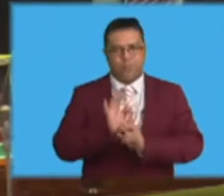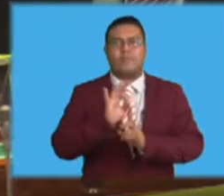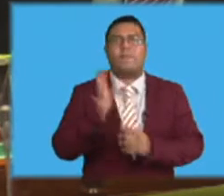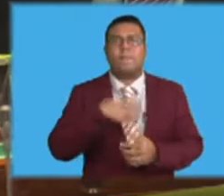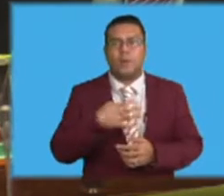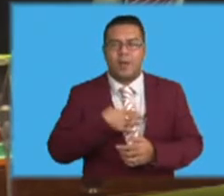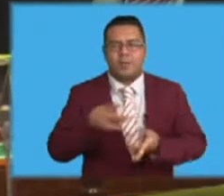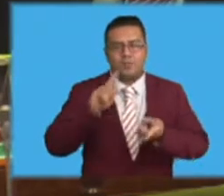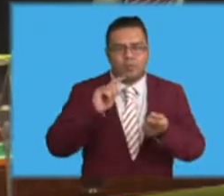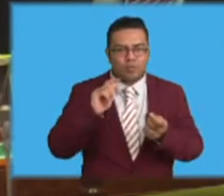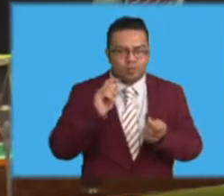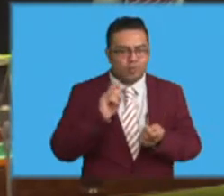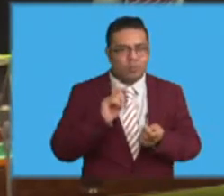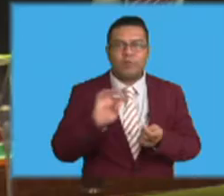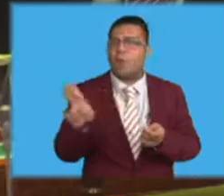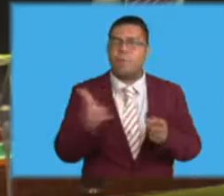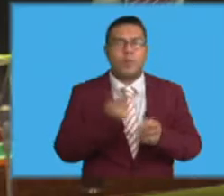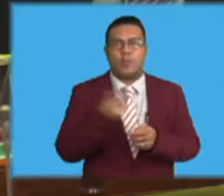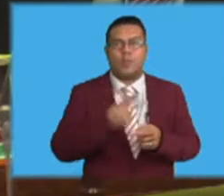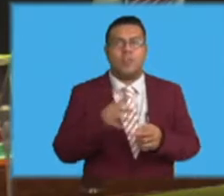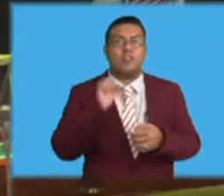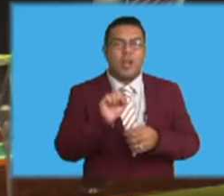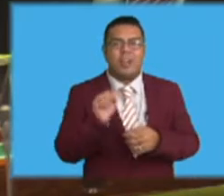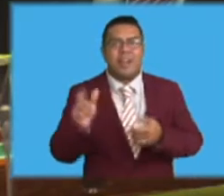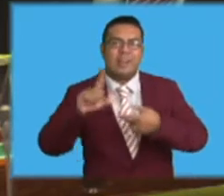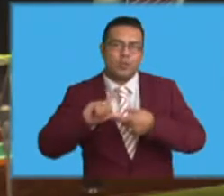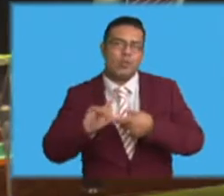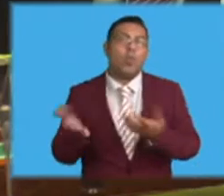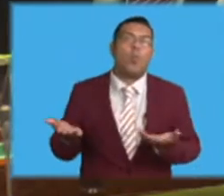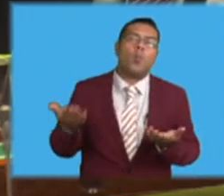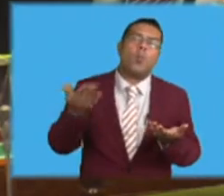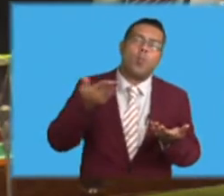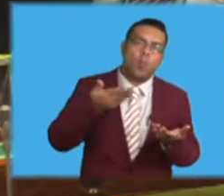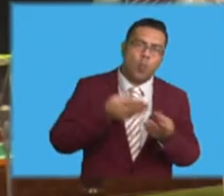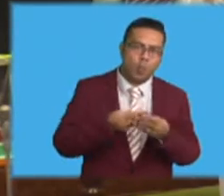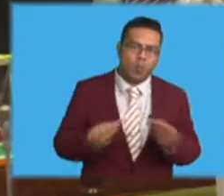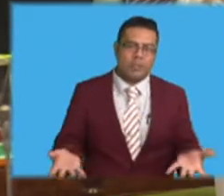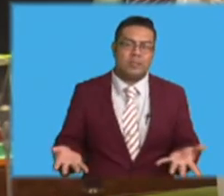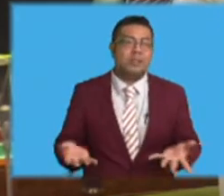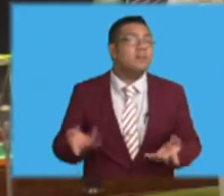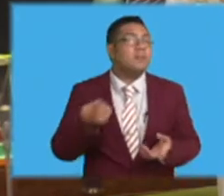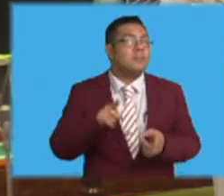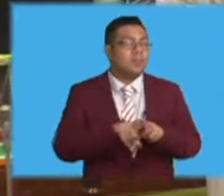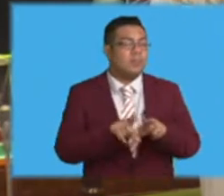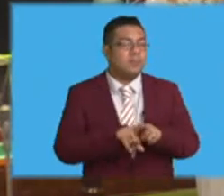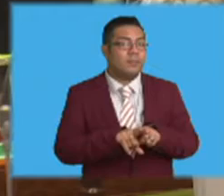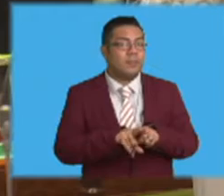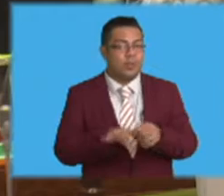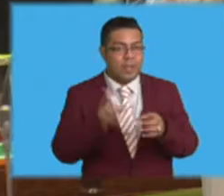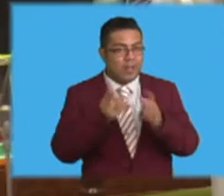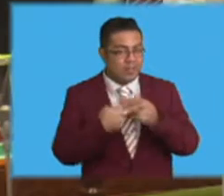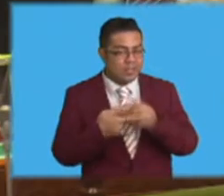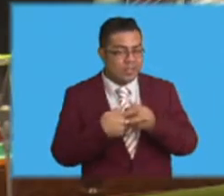treatment process of both solid and liquid waste. Communities have been assured that immediate actions are taken to amicably address the